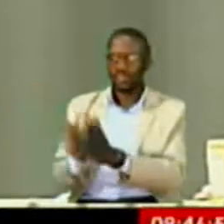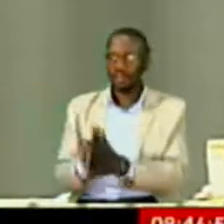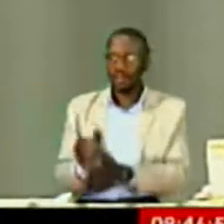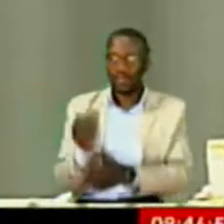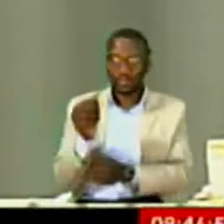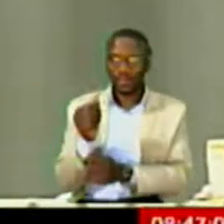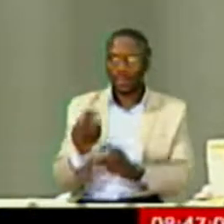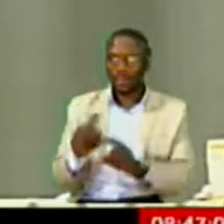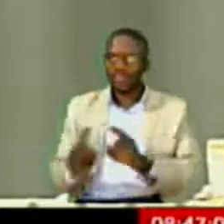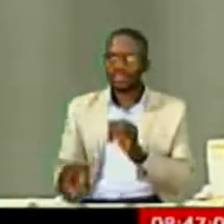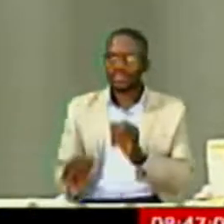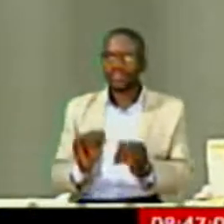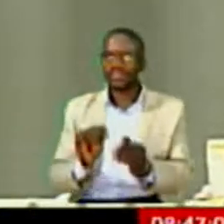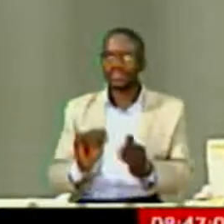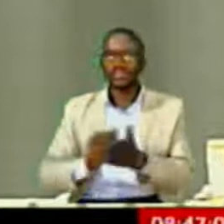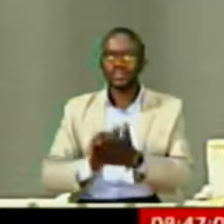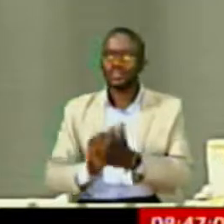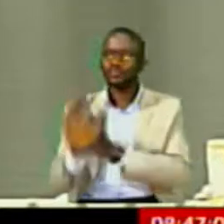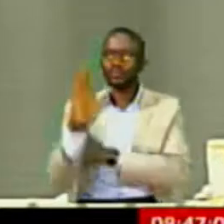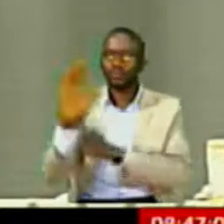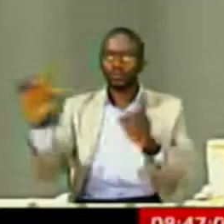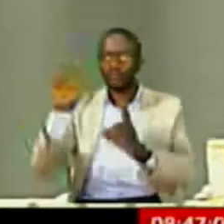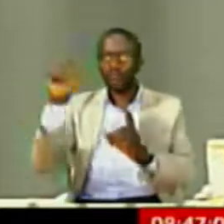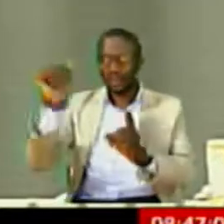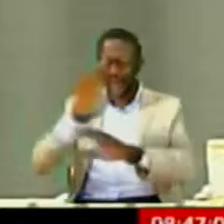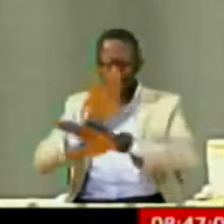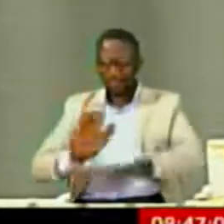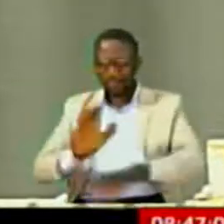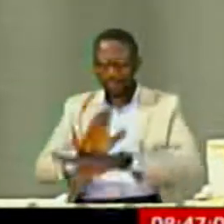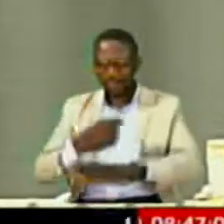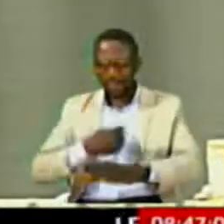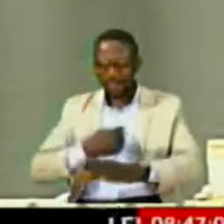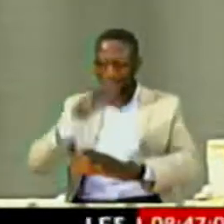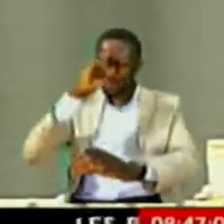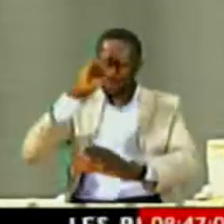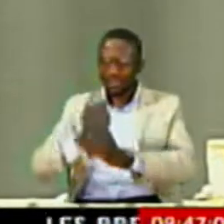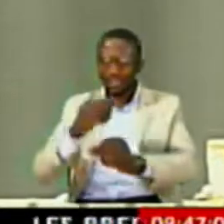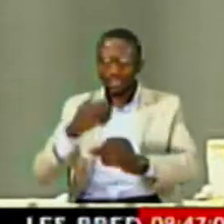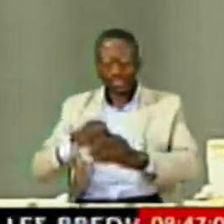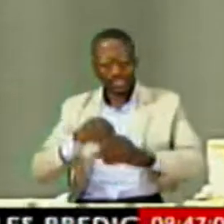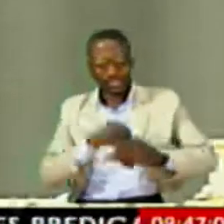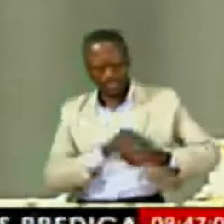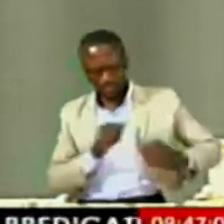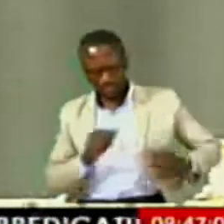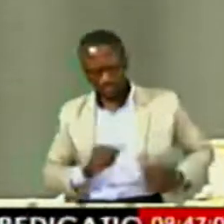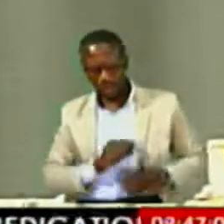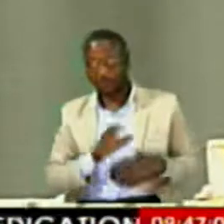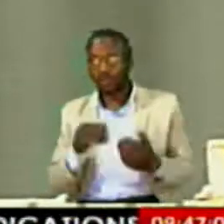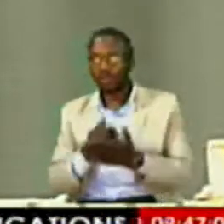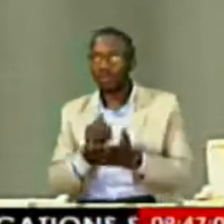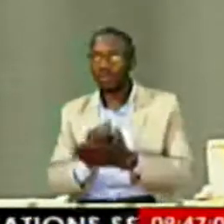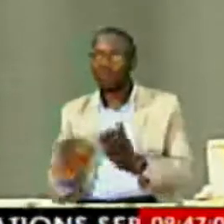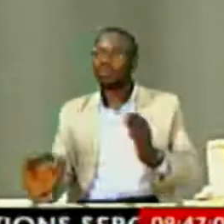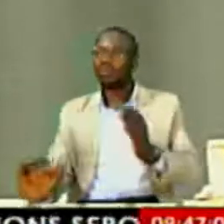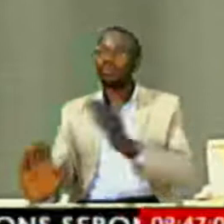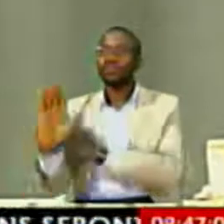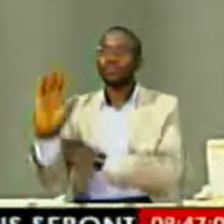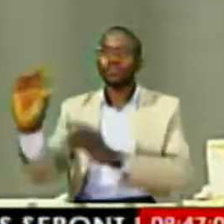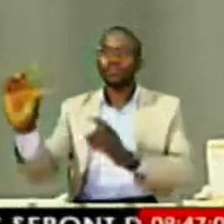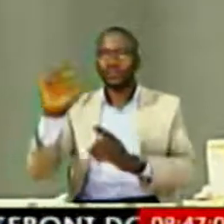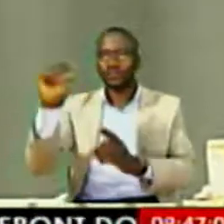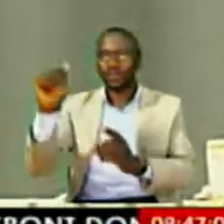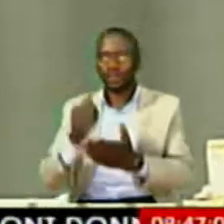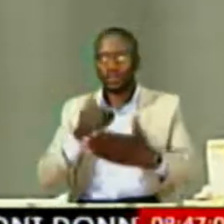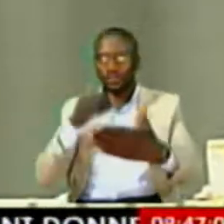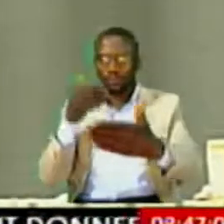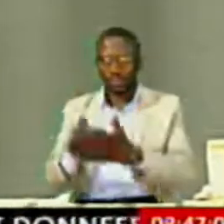Mais si c'est Dieu qui nous a appelés. But if it's God who called us, je le crois de tout cœur. I believe with all my heart. Il va nous amener à la destination. He will